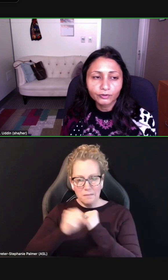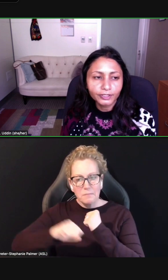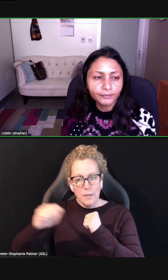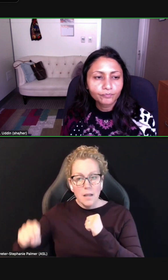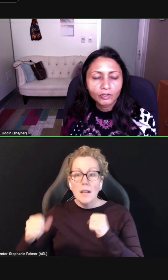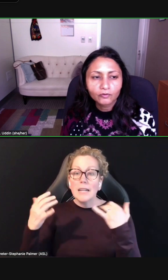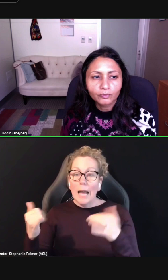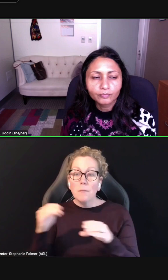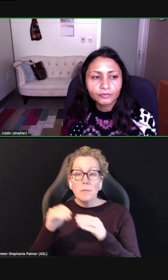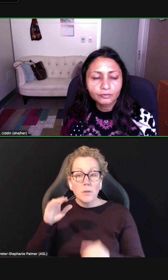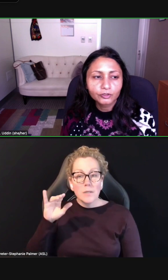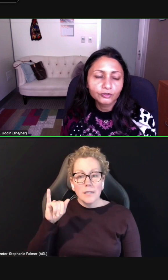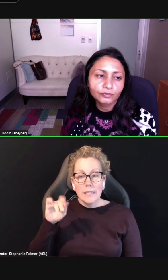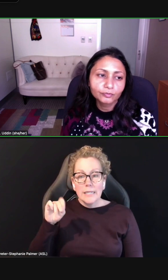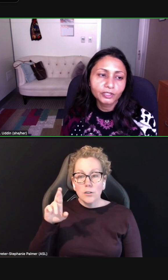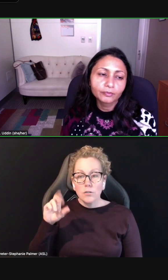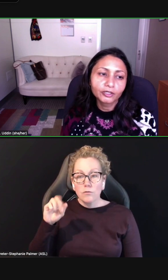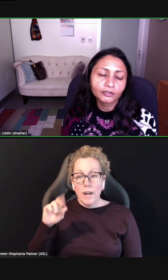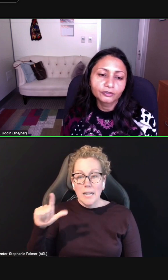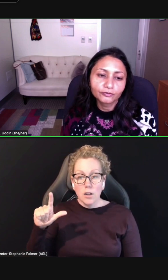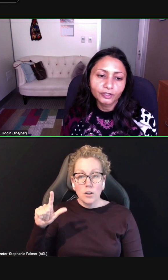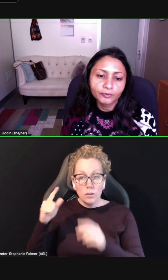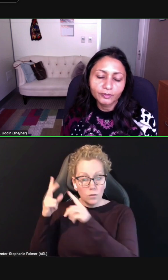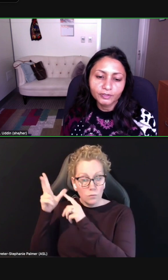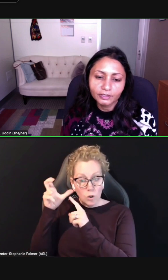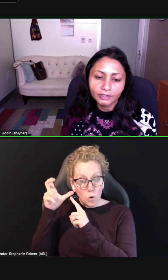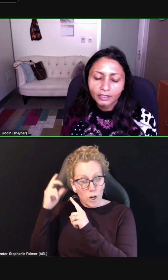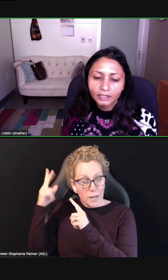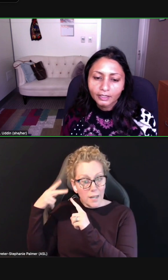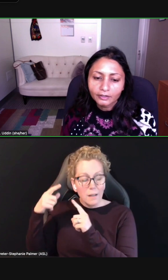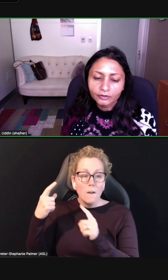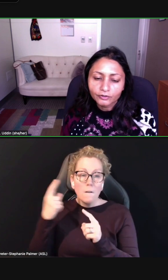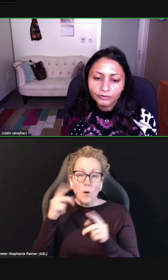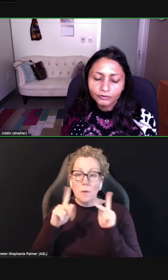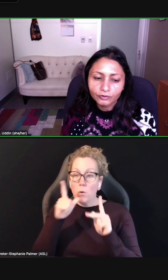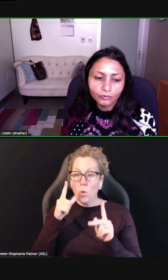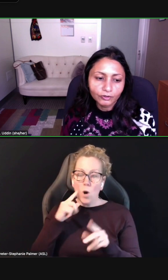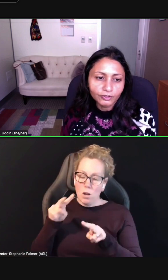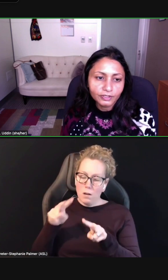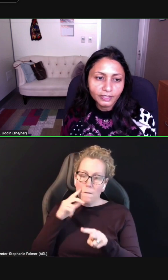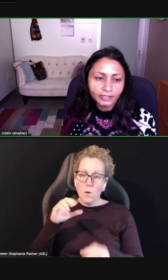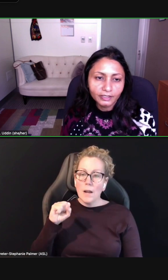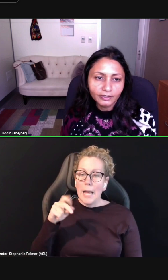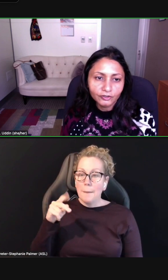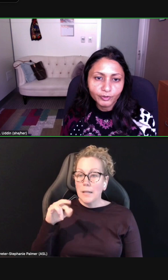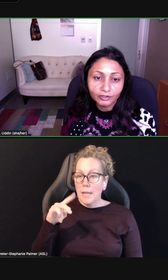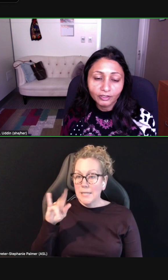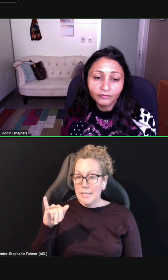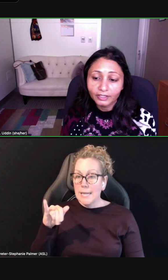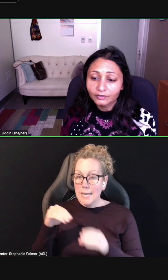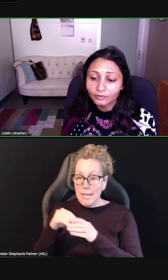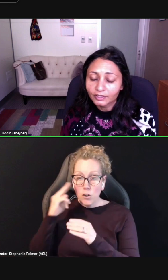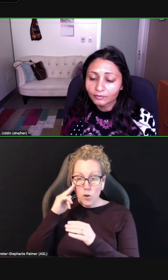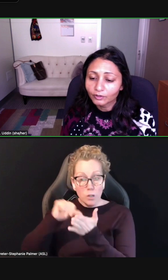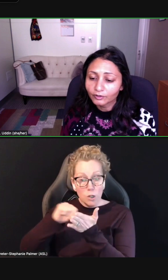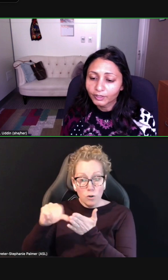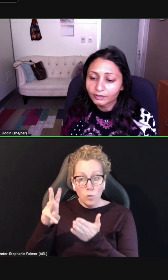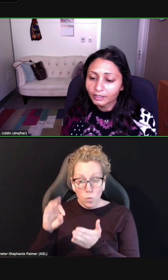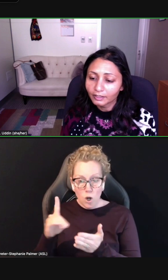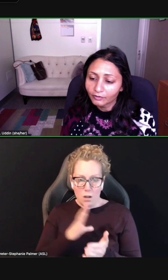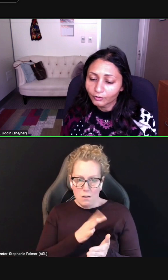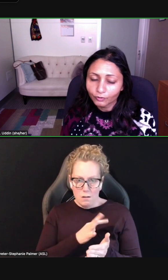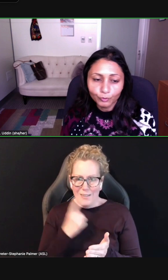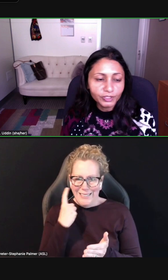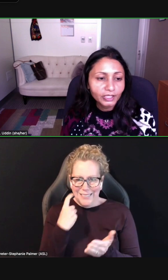intracranial recording from subjects who are being monitored for epilepsy in the neurosurgical wards. And there's been a lot of nice recent work